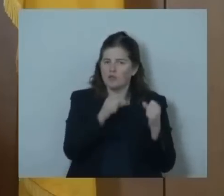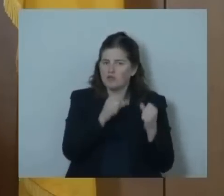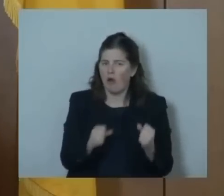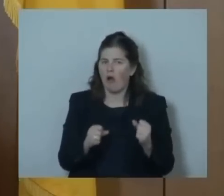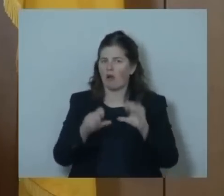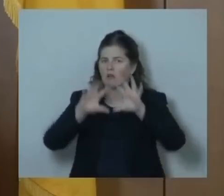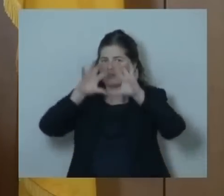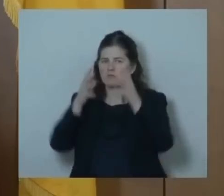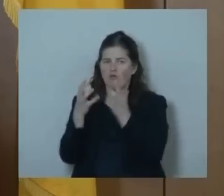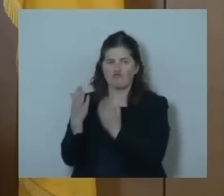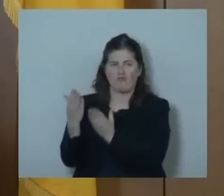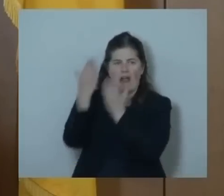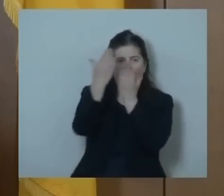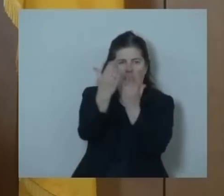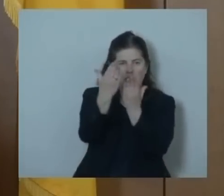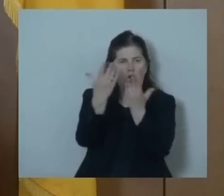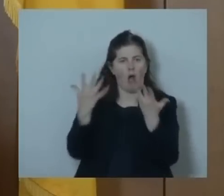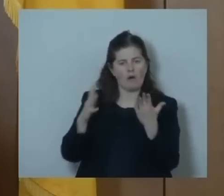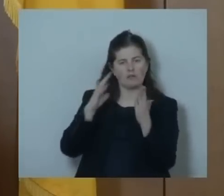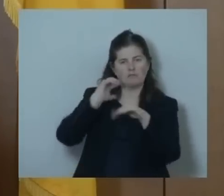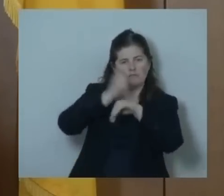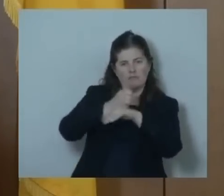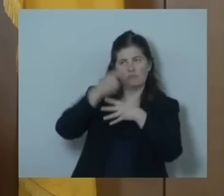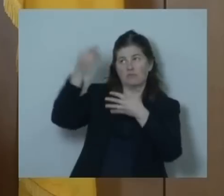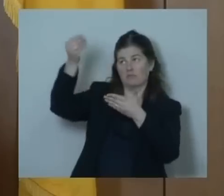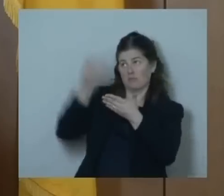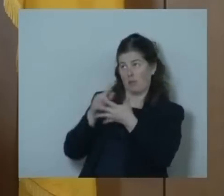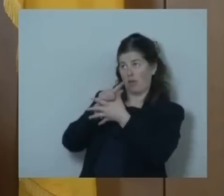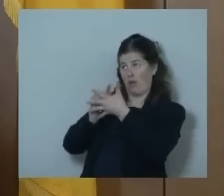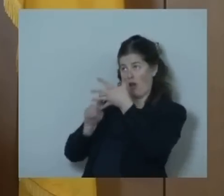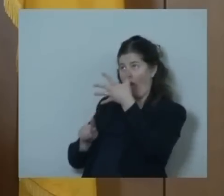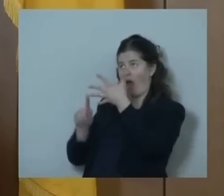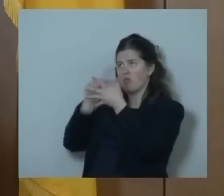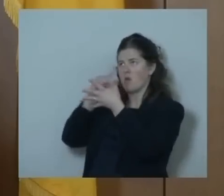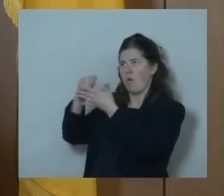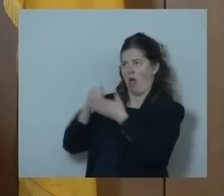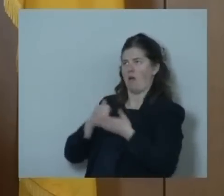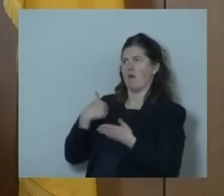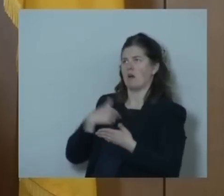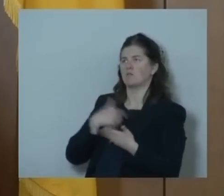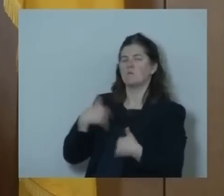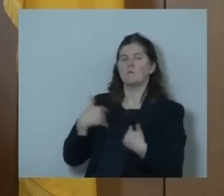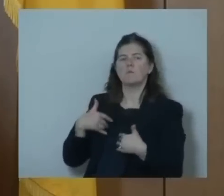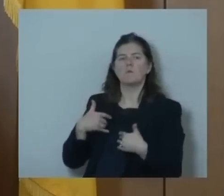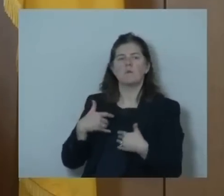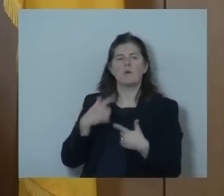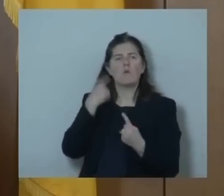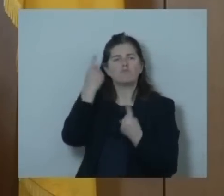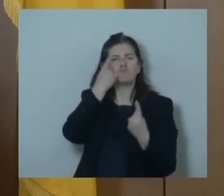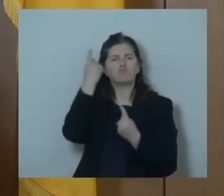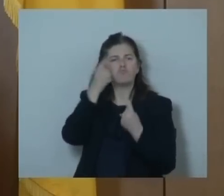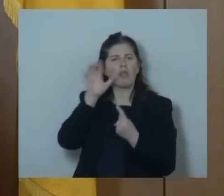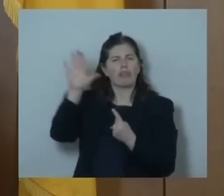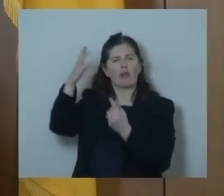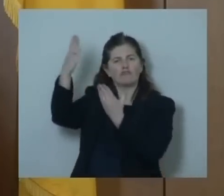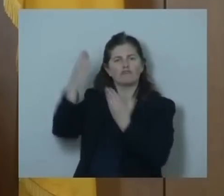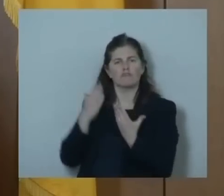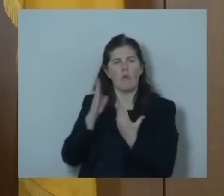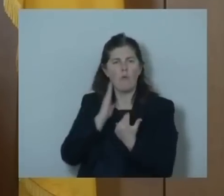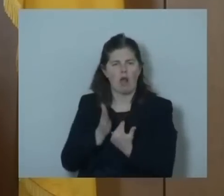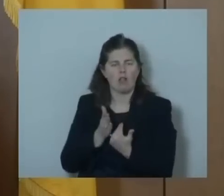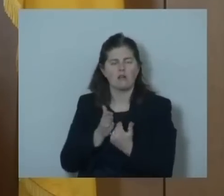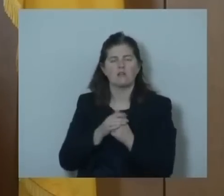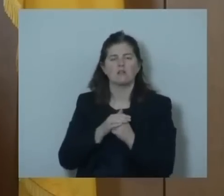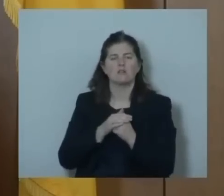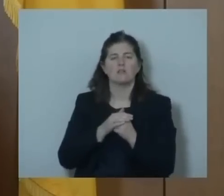of recommendations already coming to the state that I think deserve serious consideration. And that is